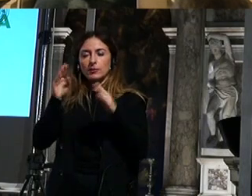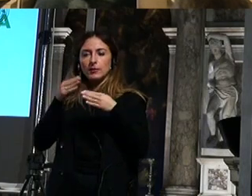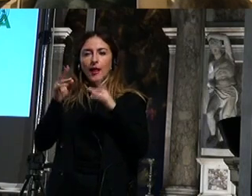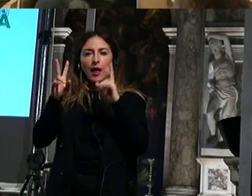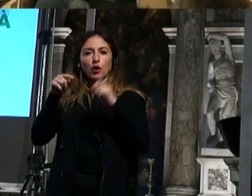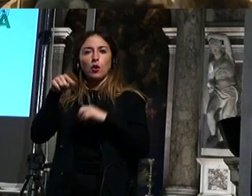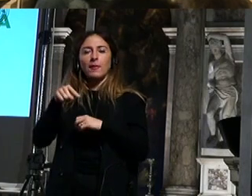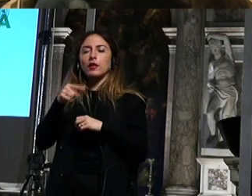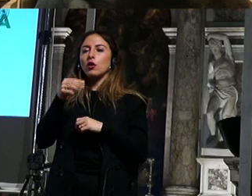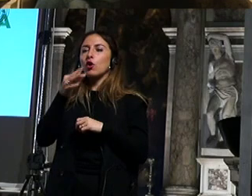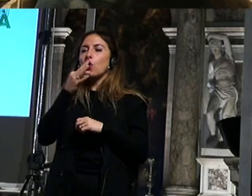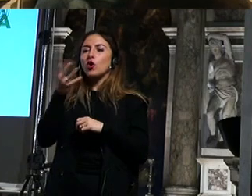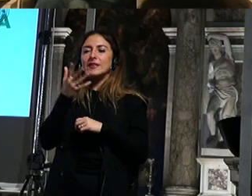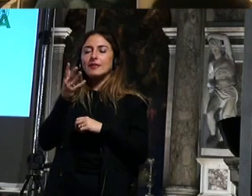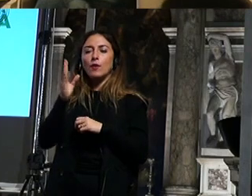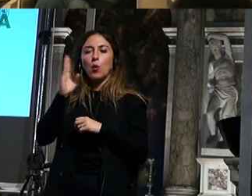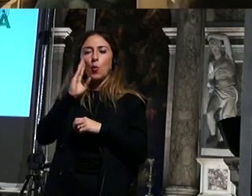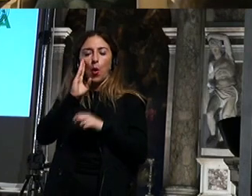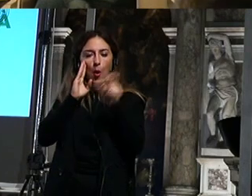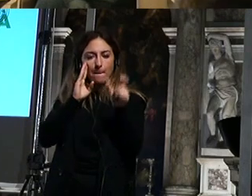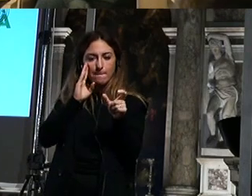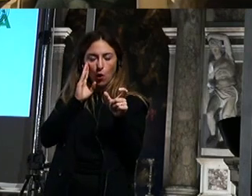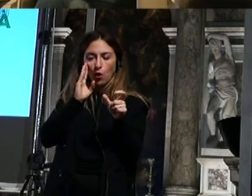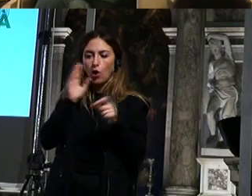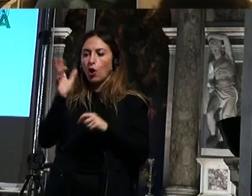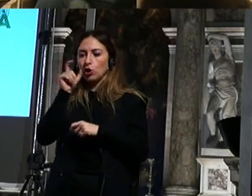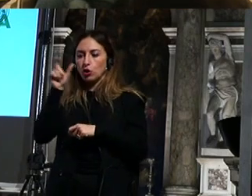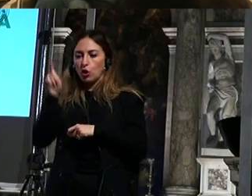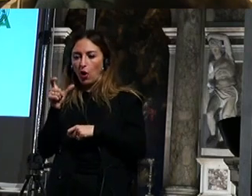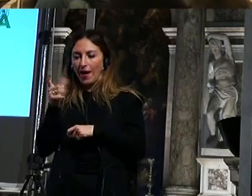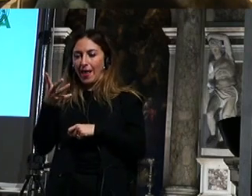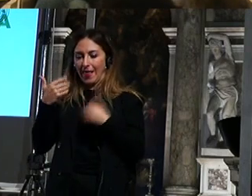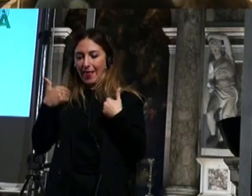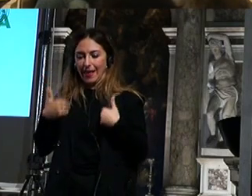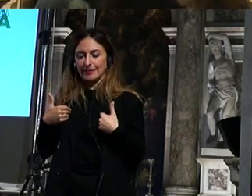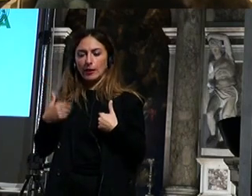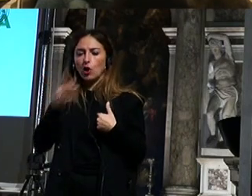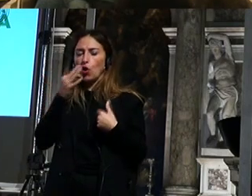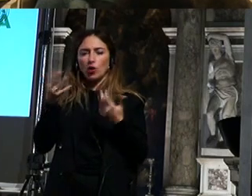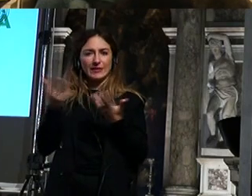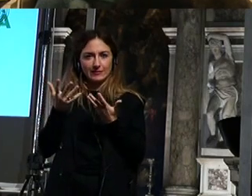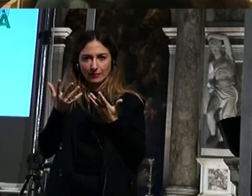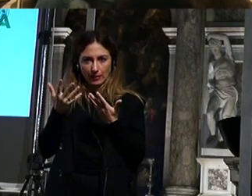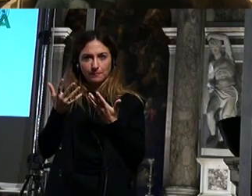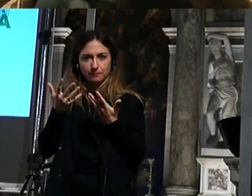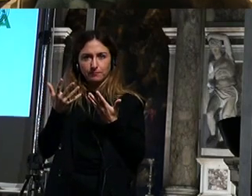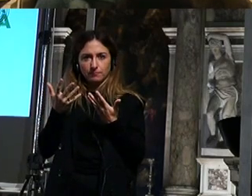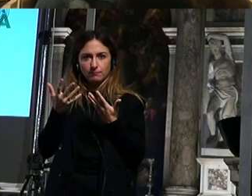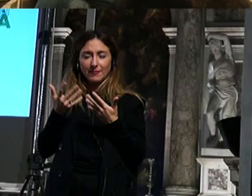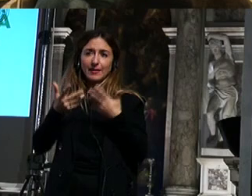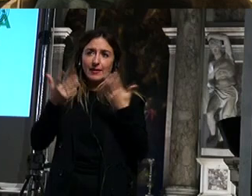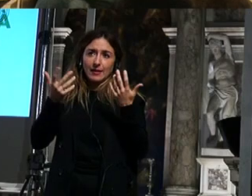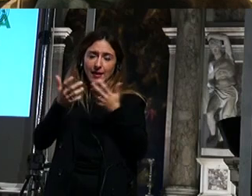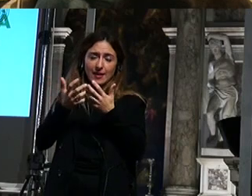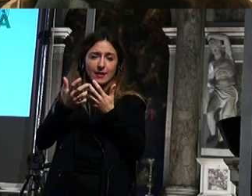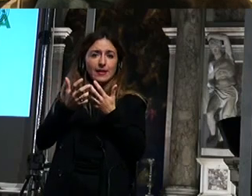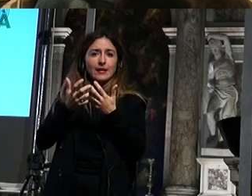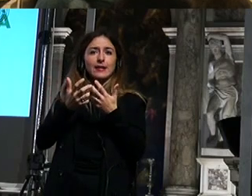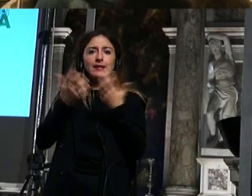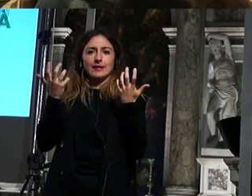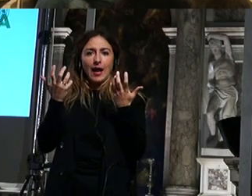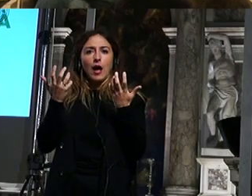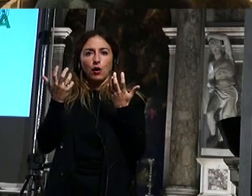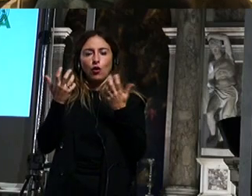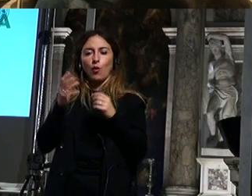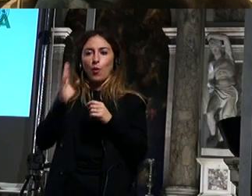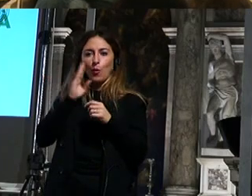course, behind to be a man is to be a woman, right? And what interested me was the how